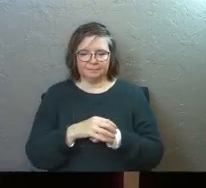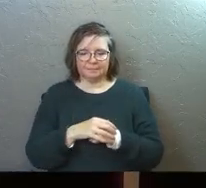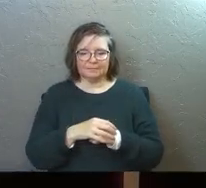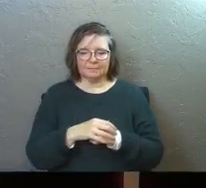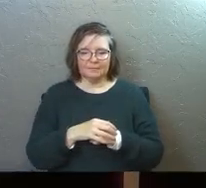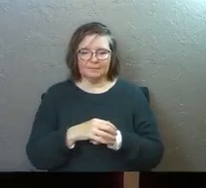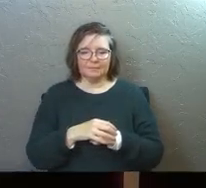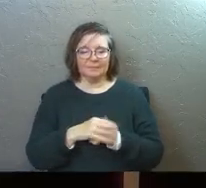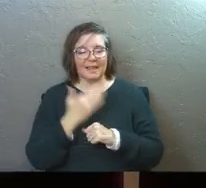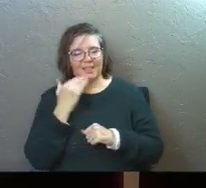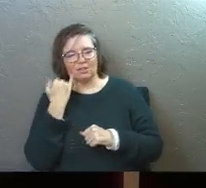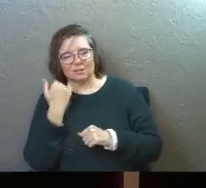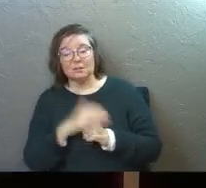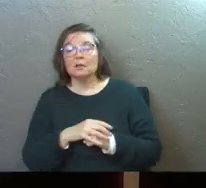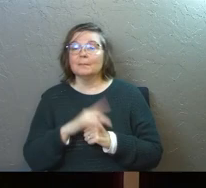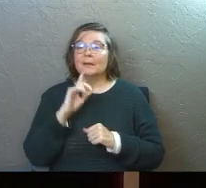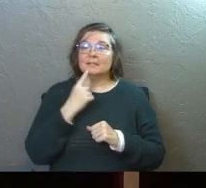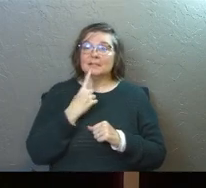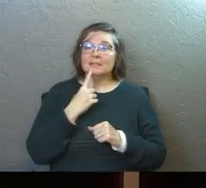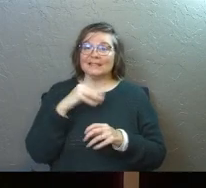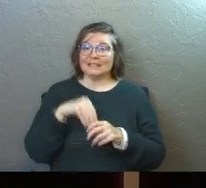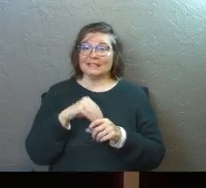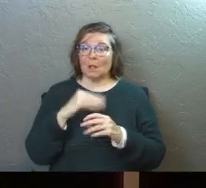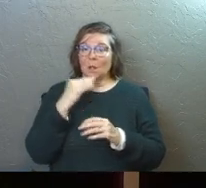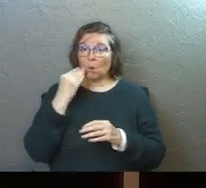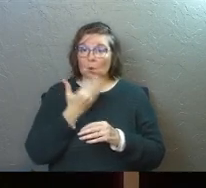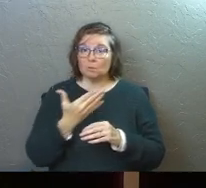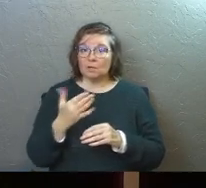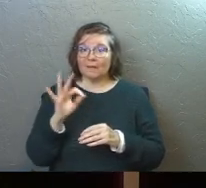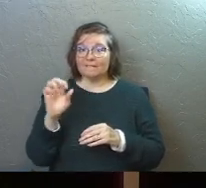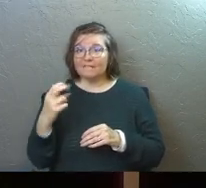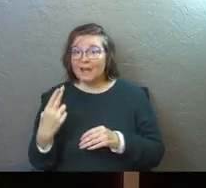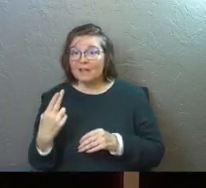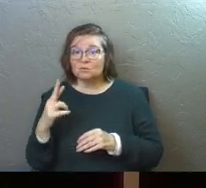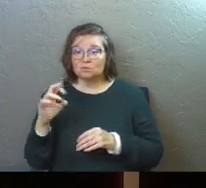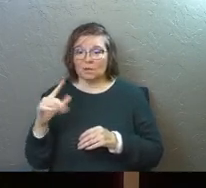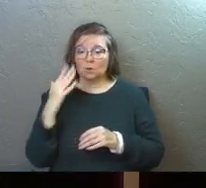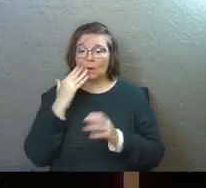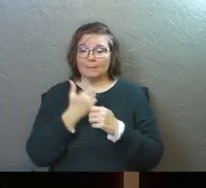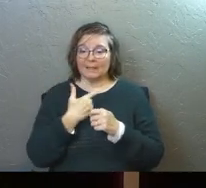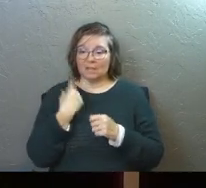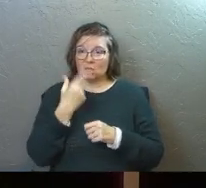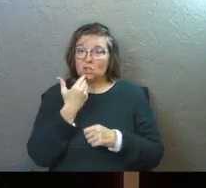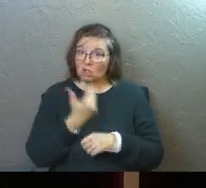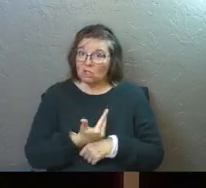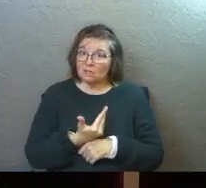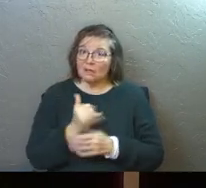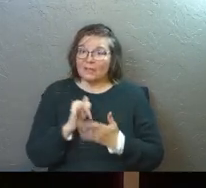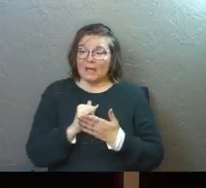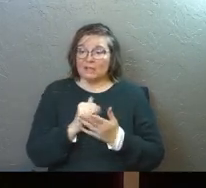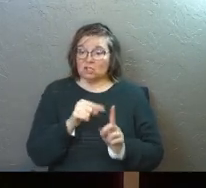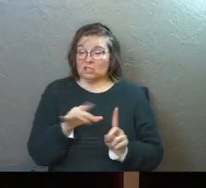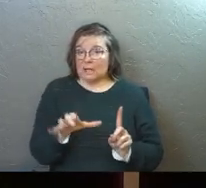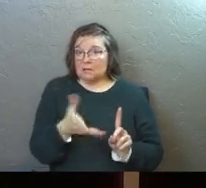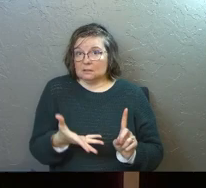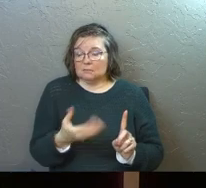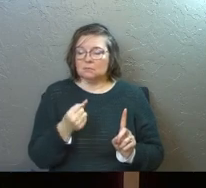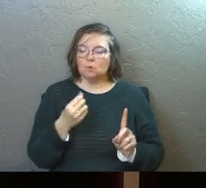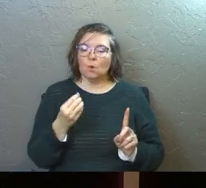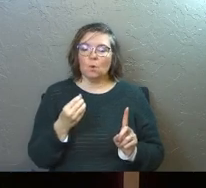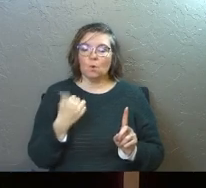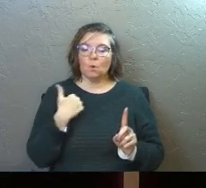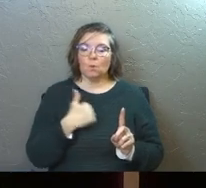Josh. But seriously, interior, like home stuff, fashion, like Rachel knows how to make things look good, okay? That's just, she does. And